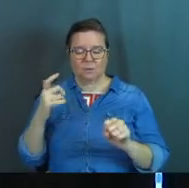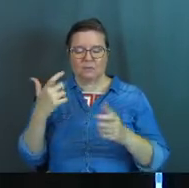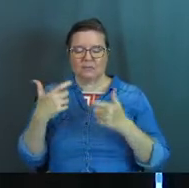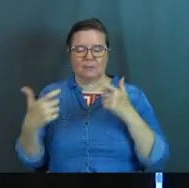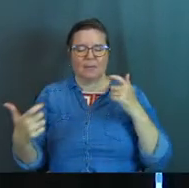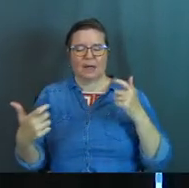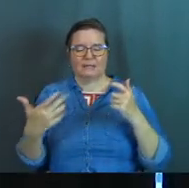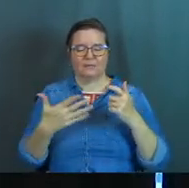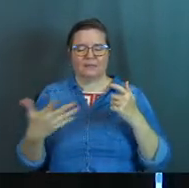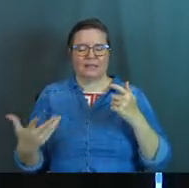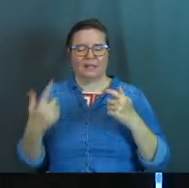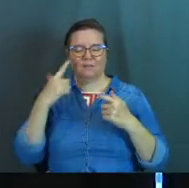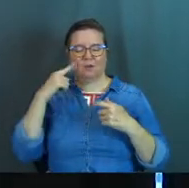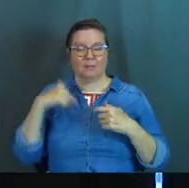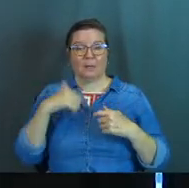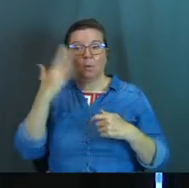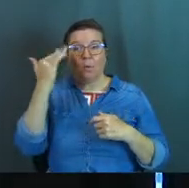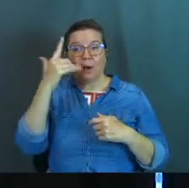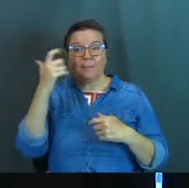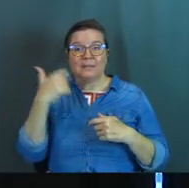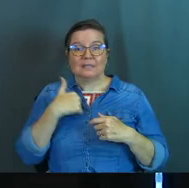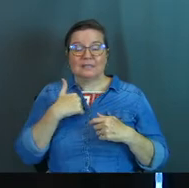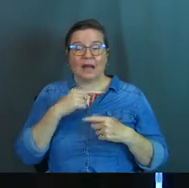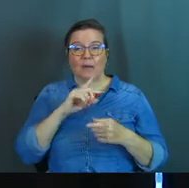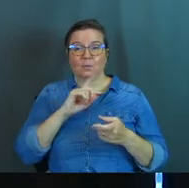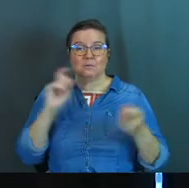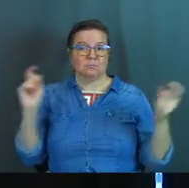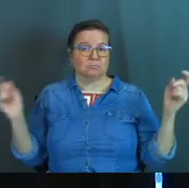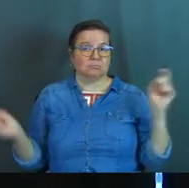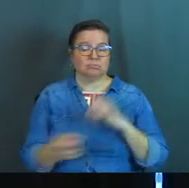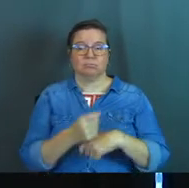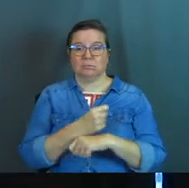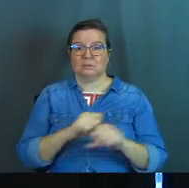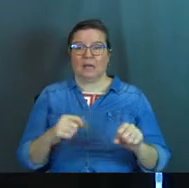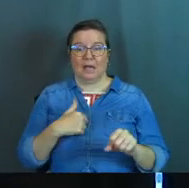this massive thing for me because I was radically